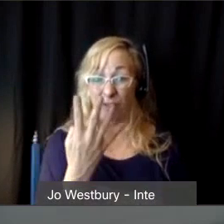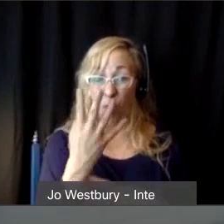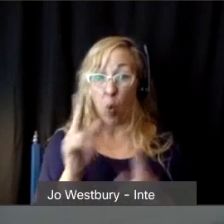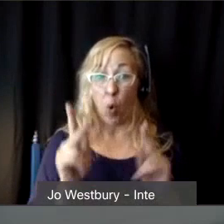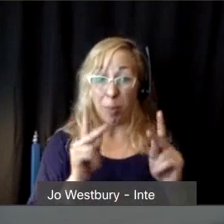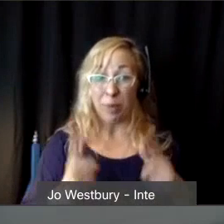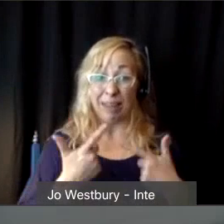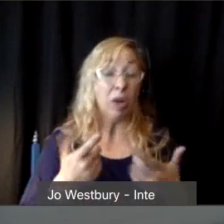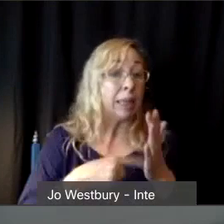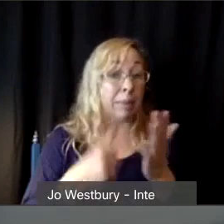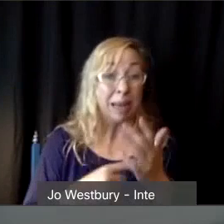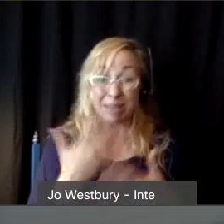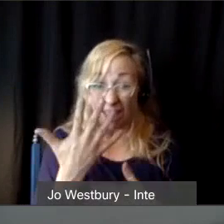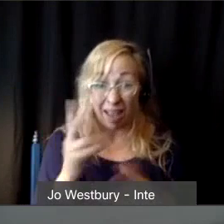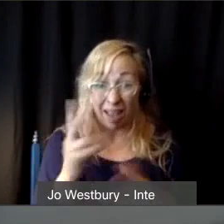or 6.